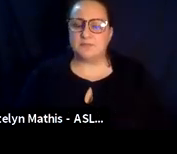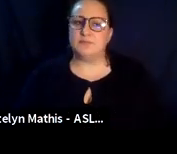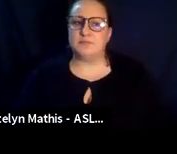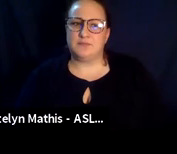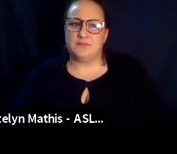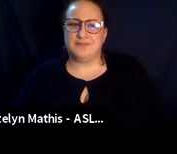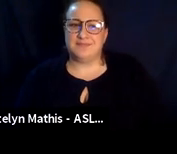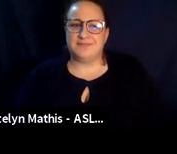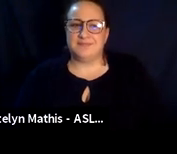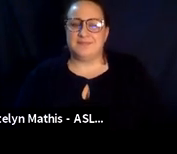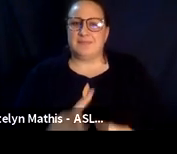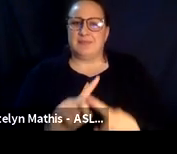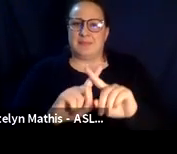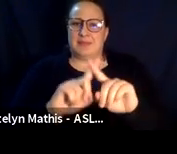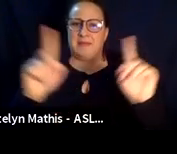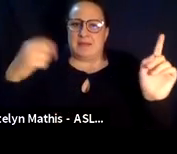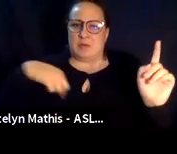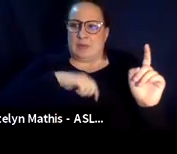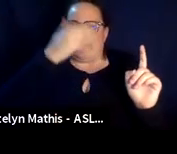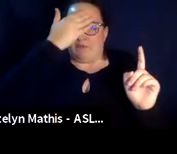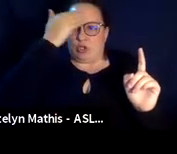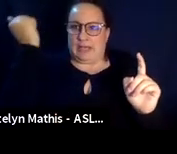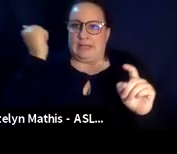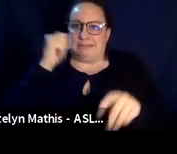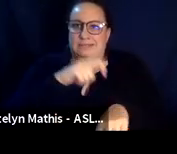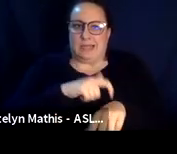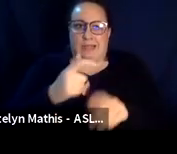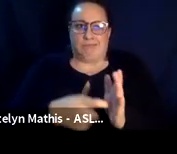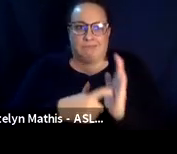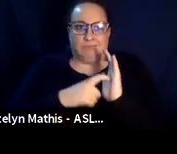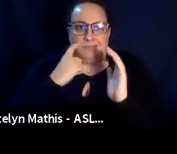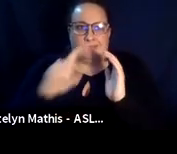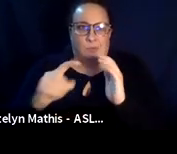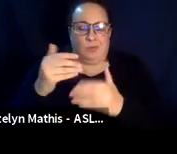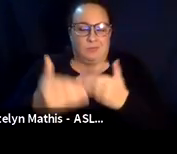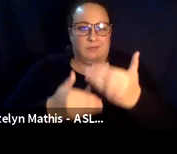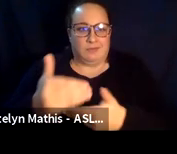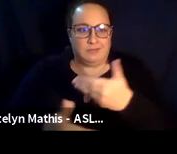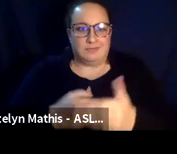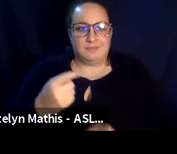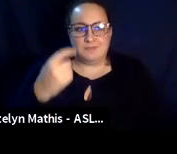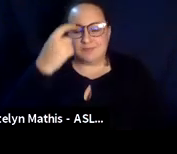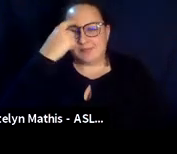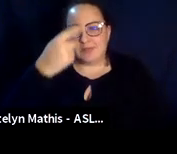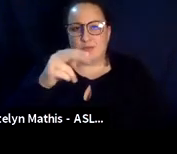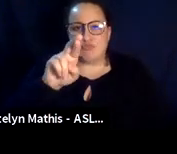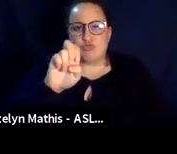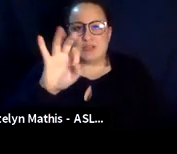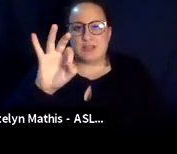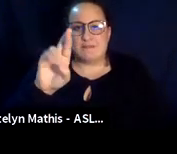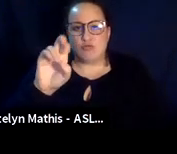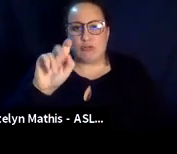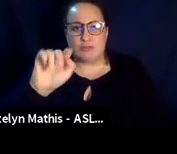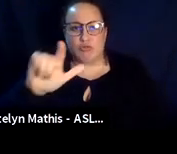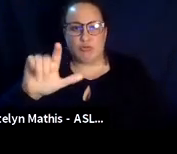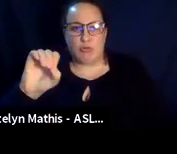we forget how slow these things can come into place. So the prefrontal cortex, where I say the conductor lives, or